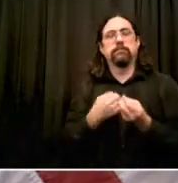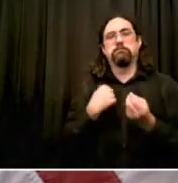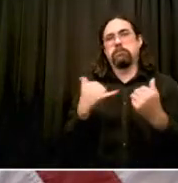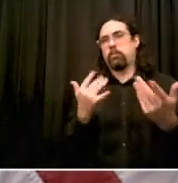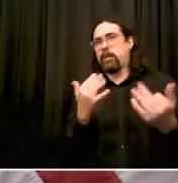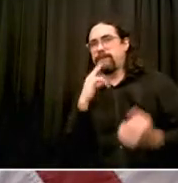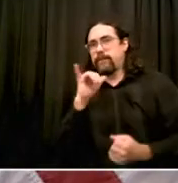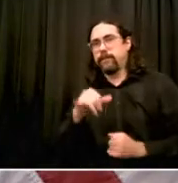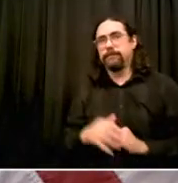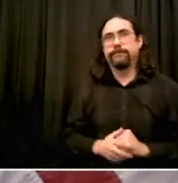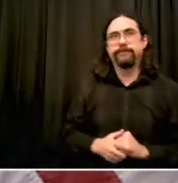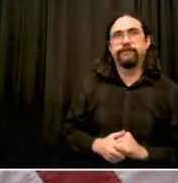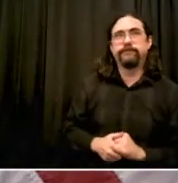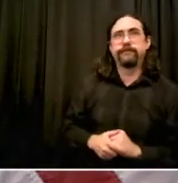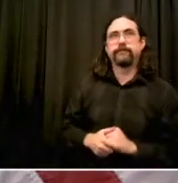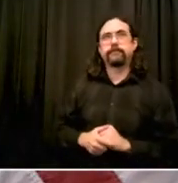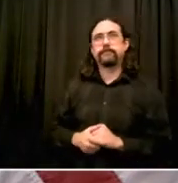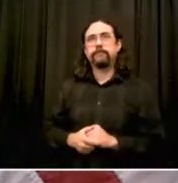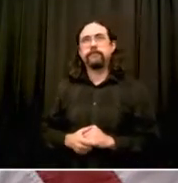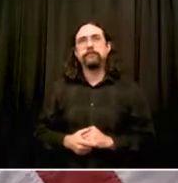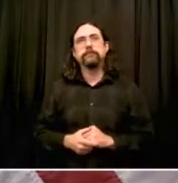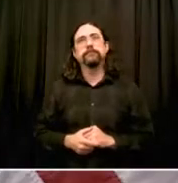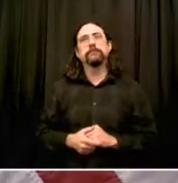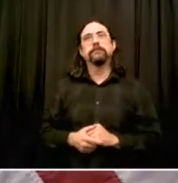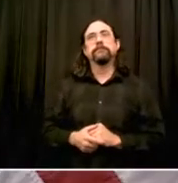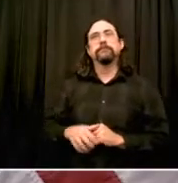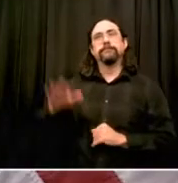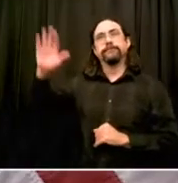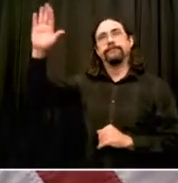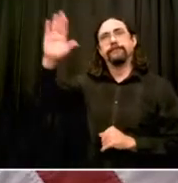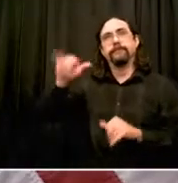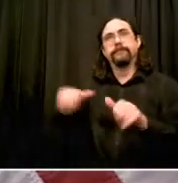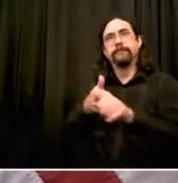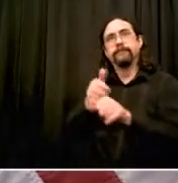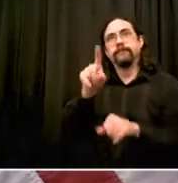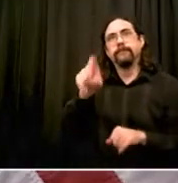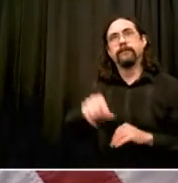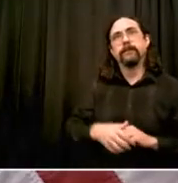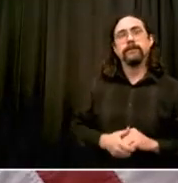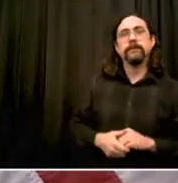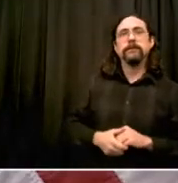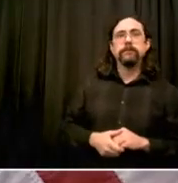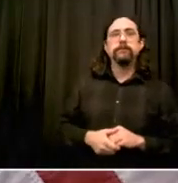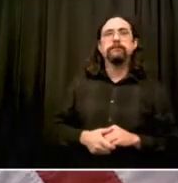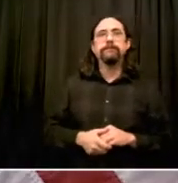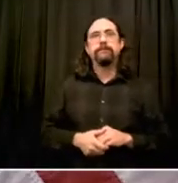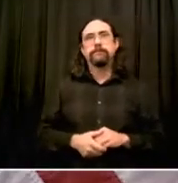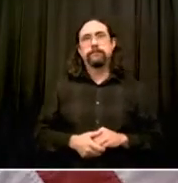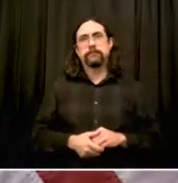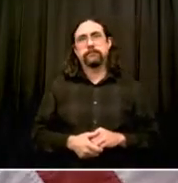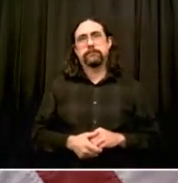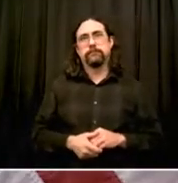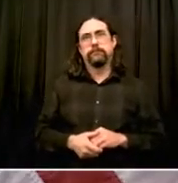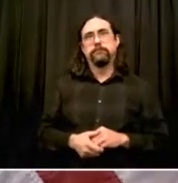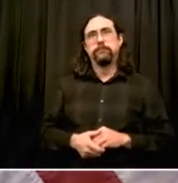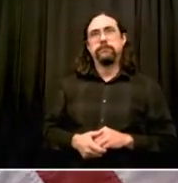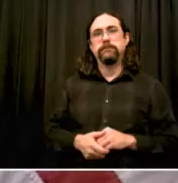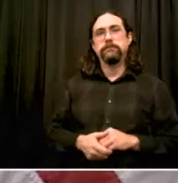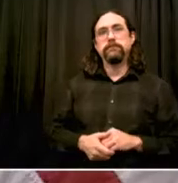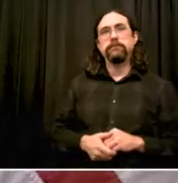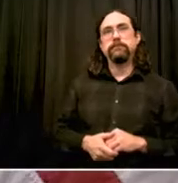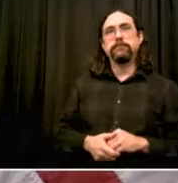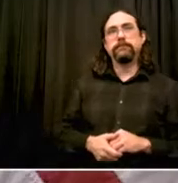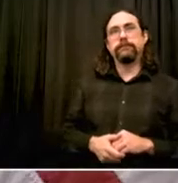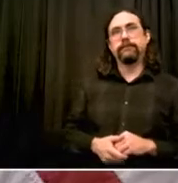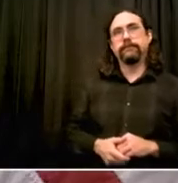this isn't going to happen, you know, at the height of the pandemic here. And people have been waiting, even at hospital sites, sometimes 10 to